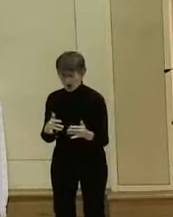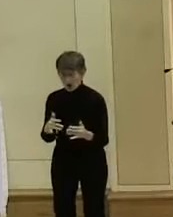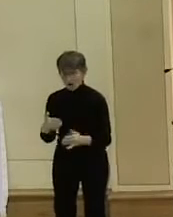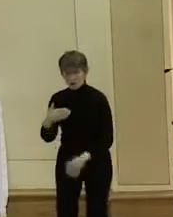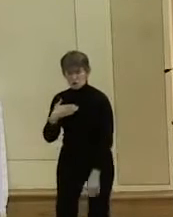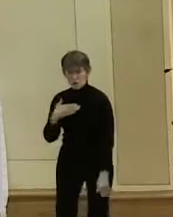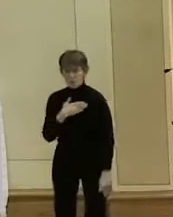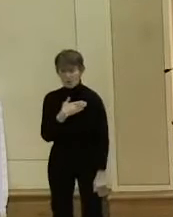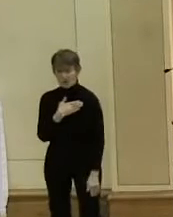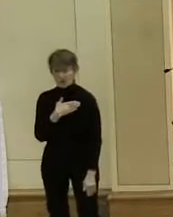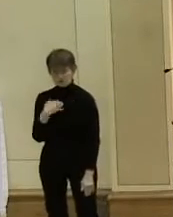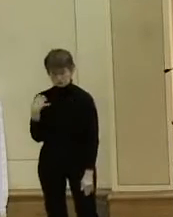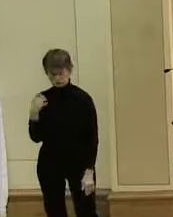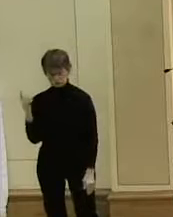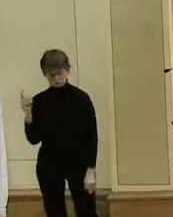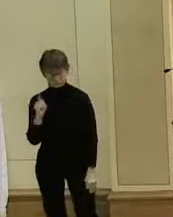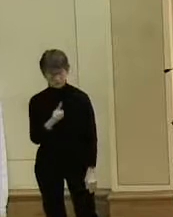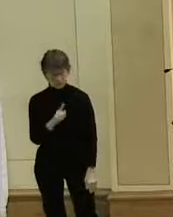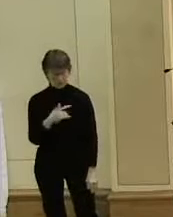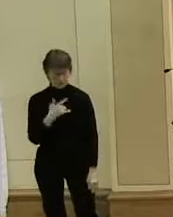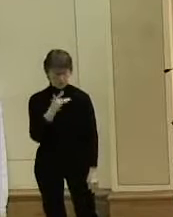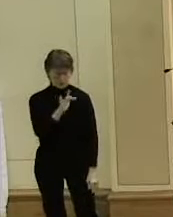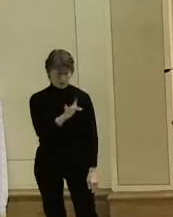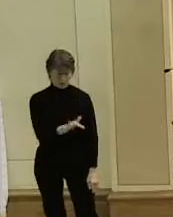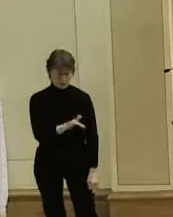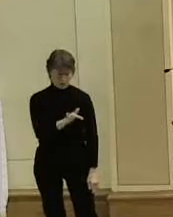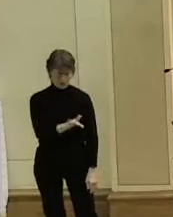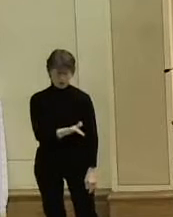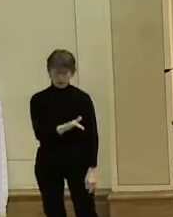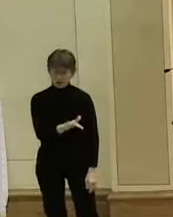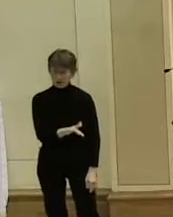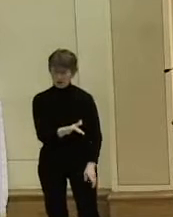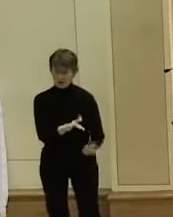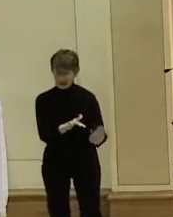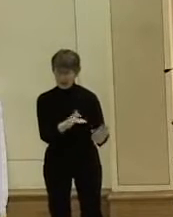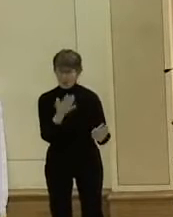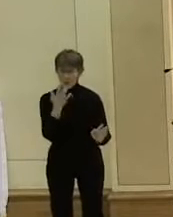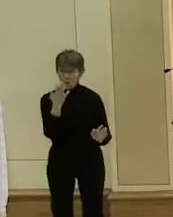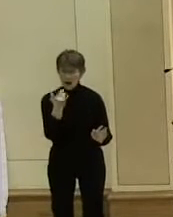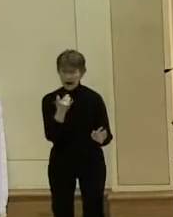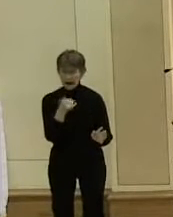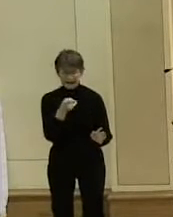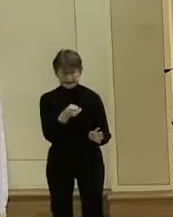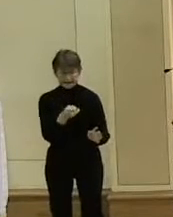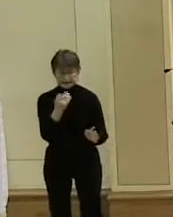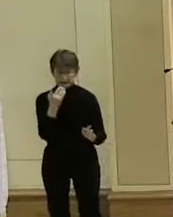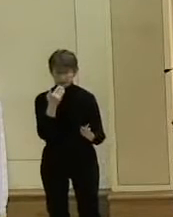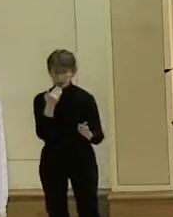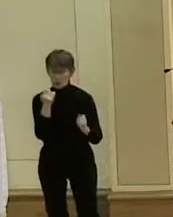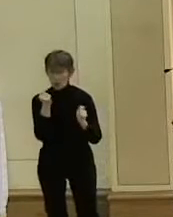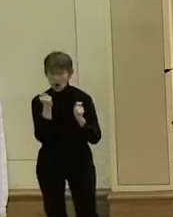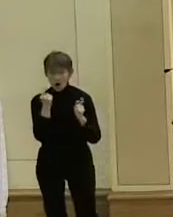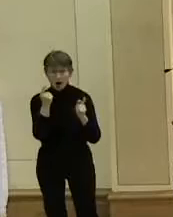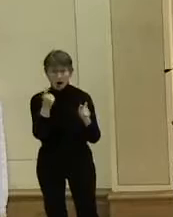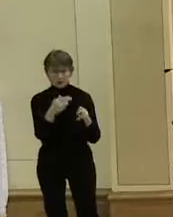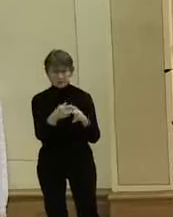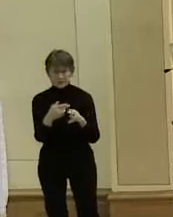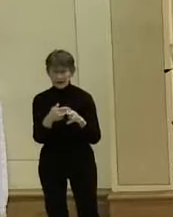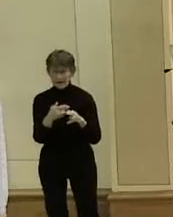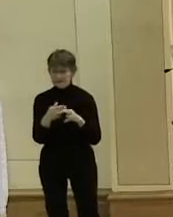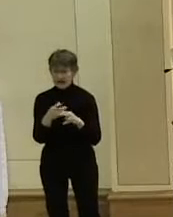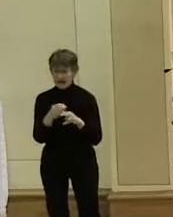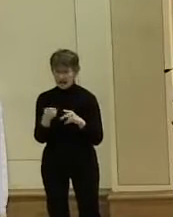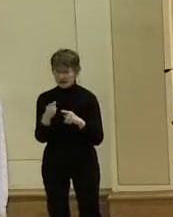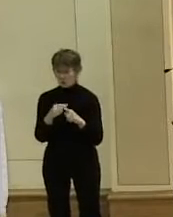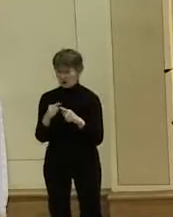and he had great sorrow for them. Isn't that something? Napoleon, that cruel man, but to his soldiers, he